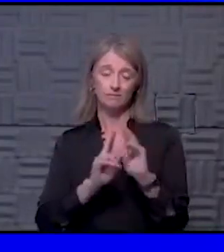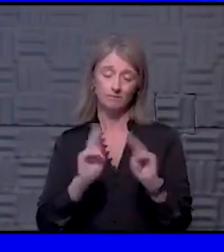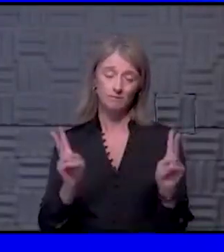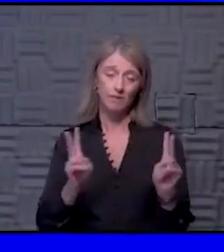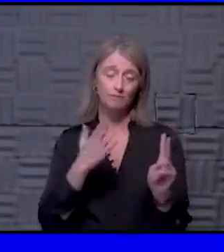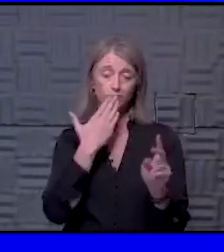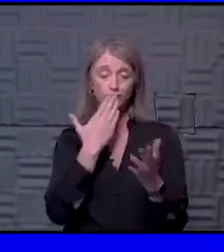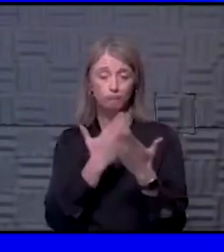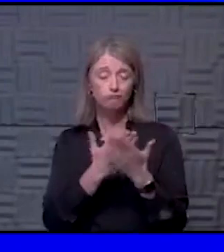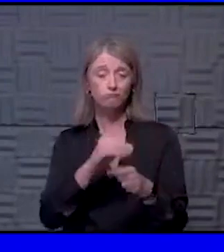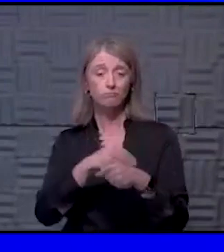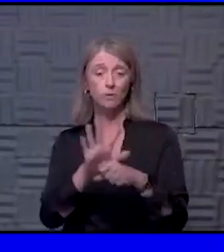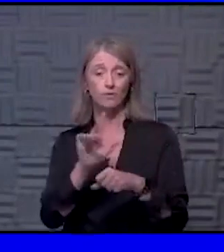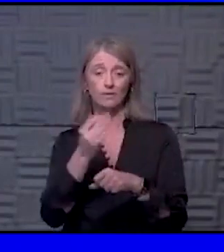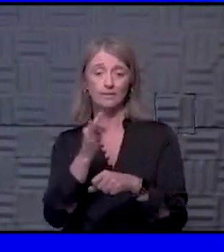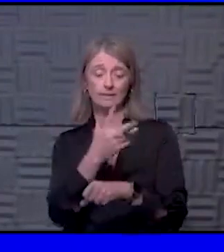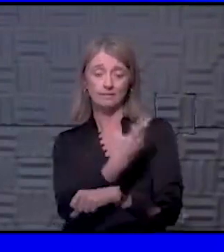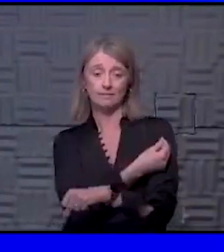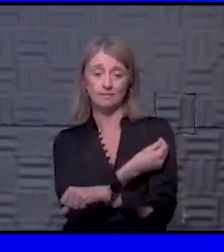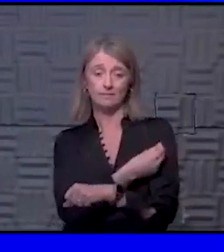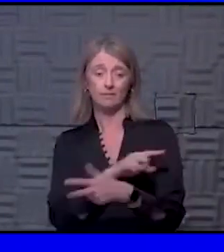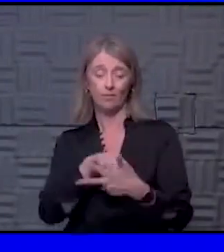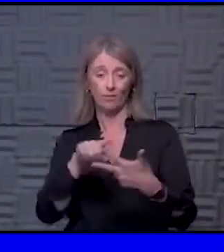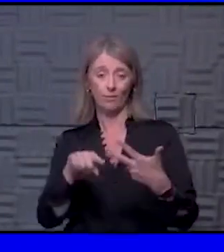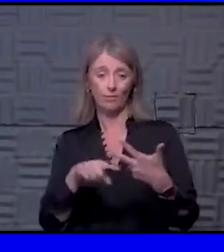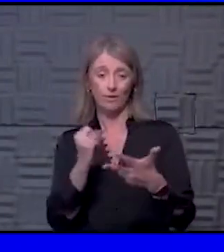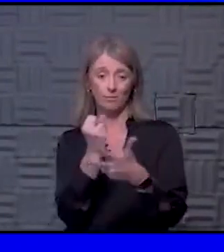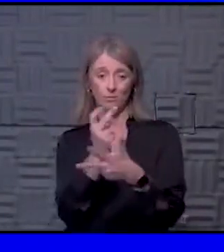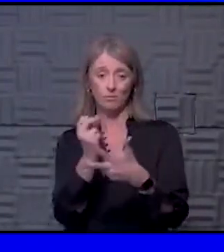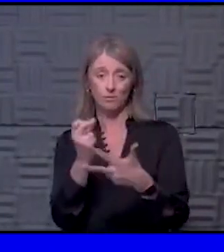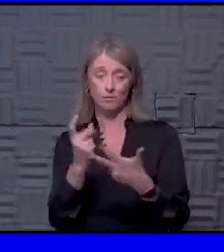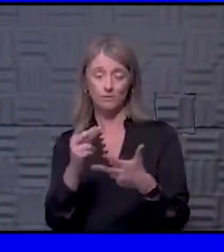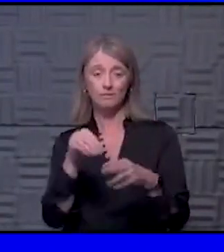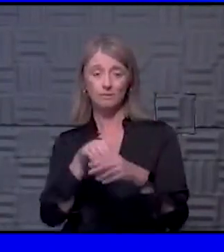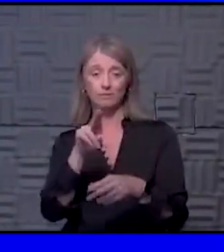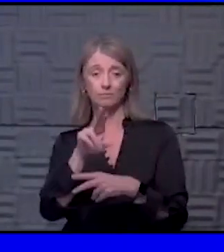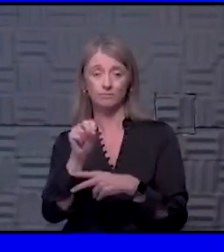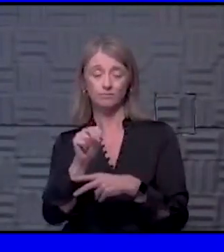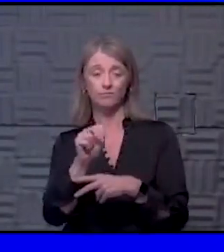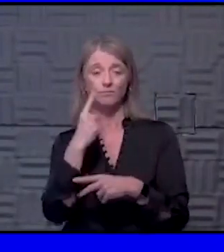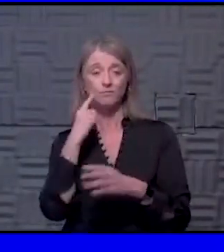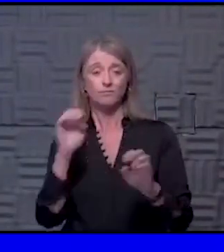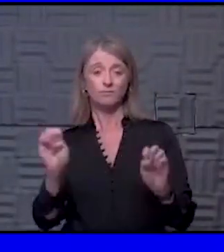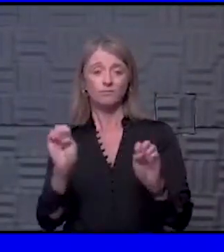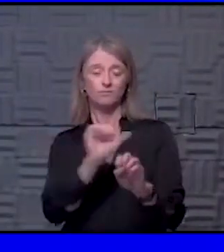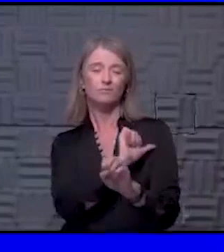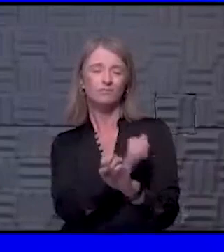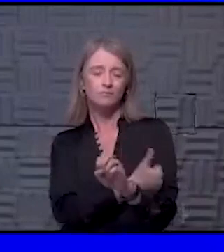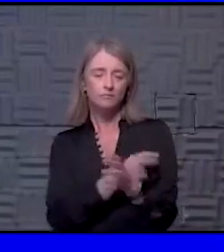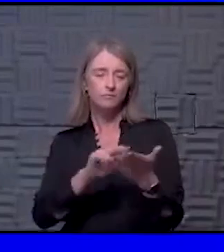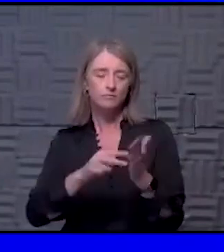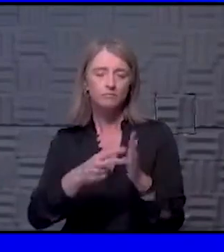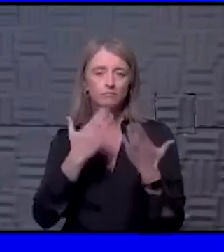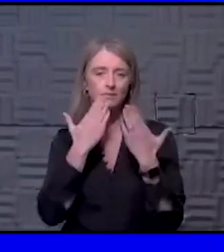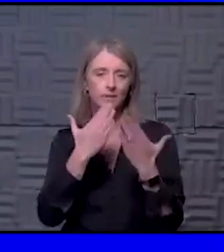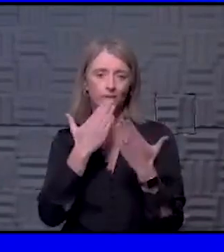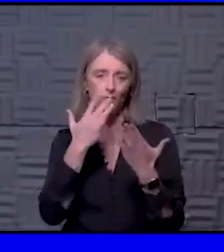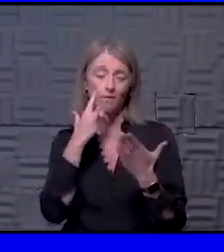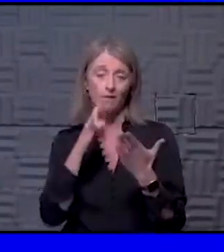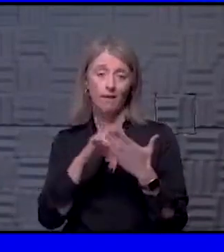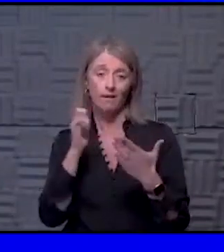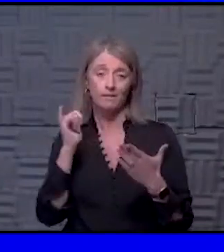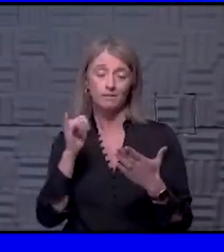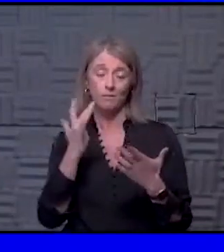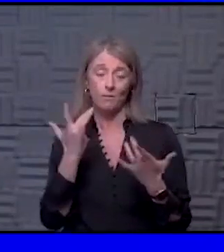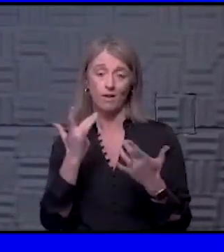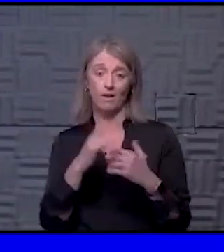efficacious COVID-19 vaccines, of which 3 are approved right now in the United States or emergency use authorized, be thankful for that, because there